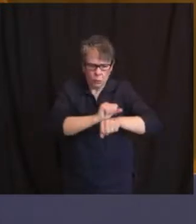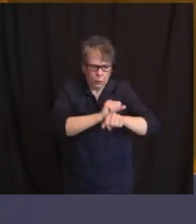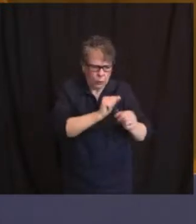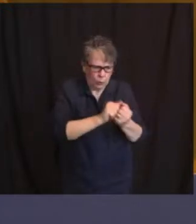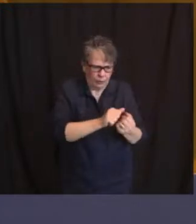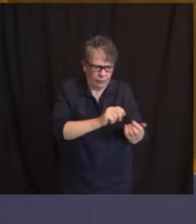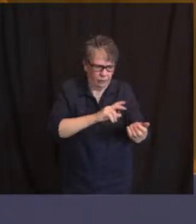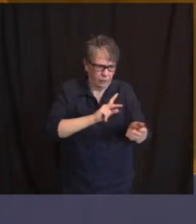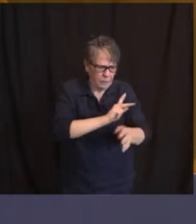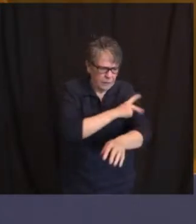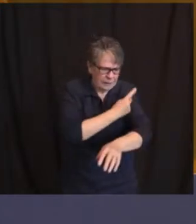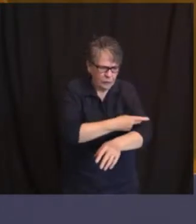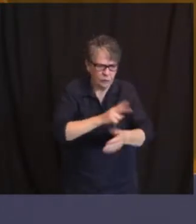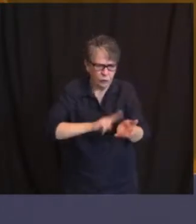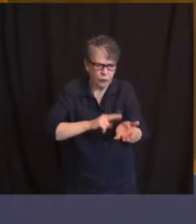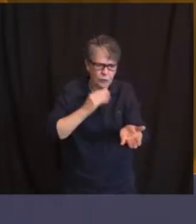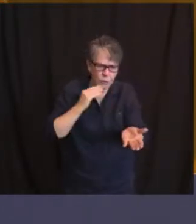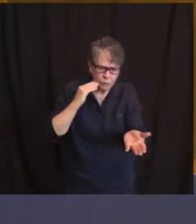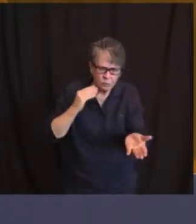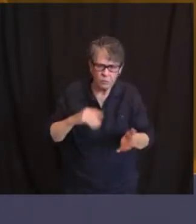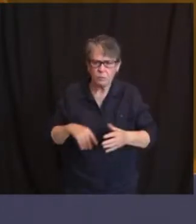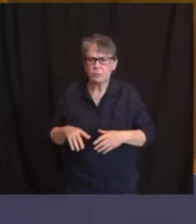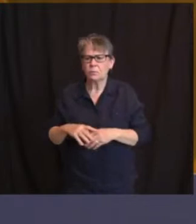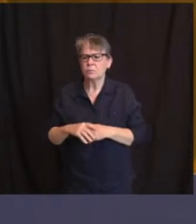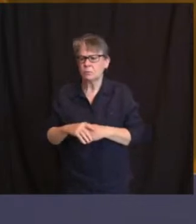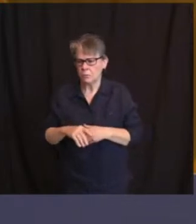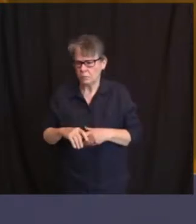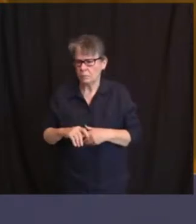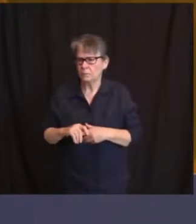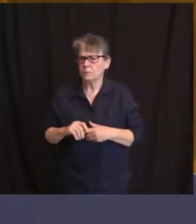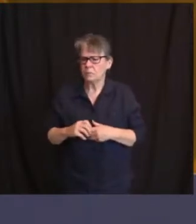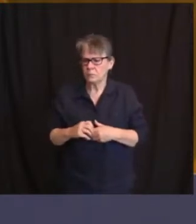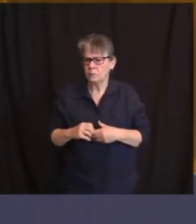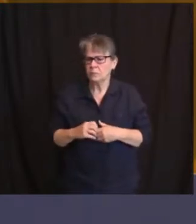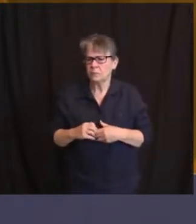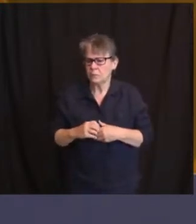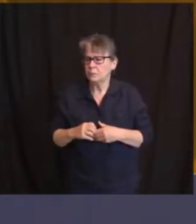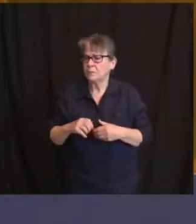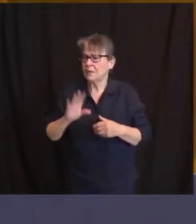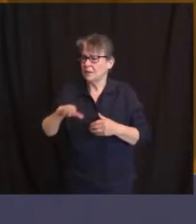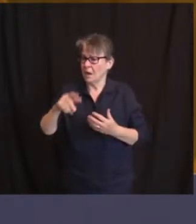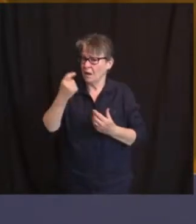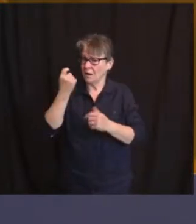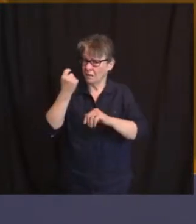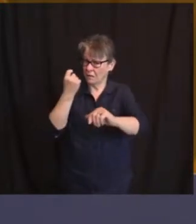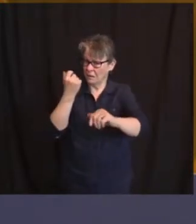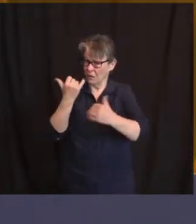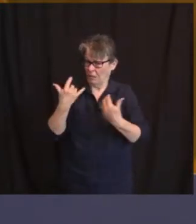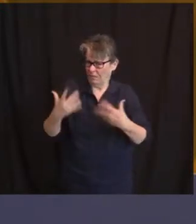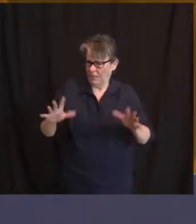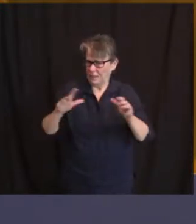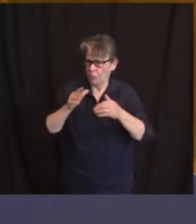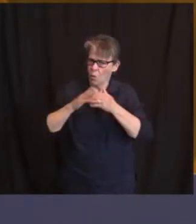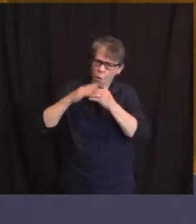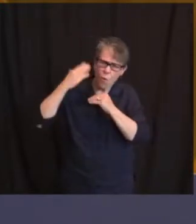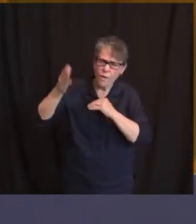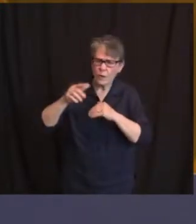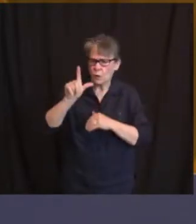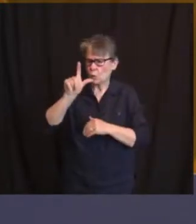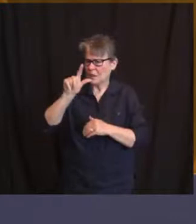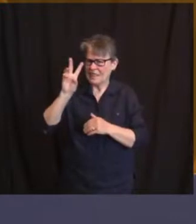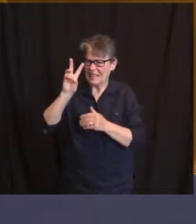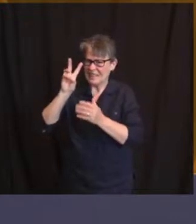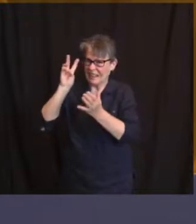care hospitals, more long-term care facilities, residents and staff are being tested this week